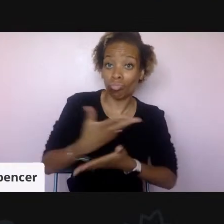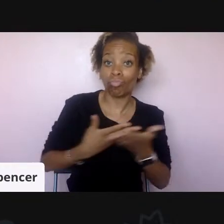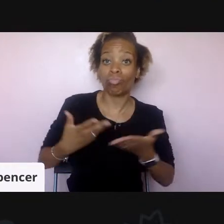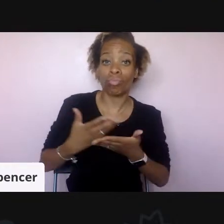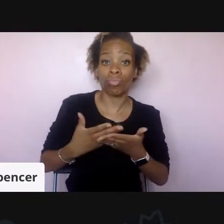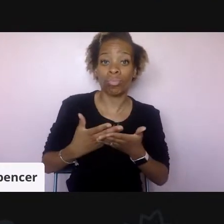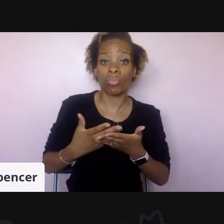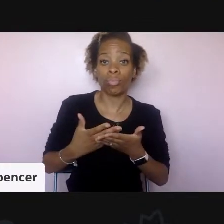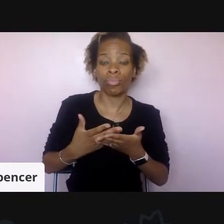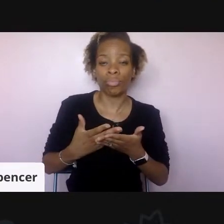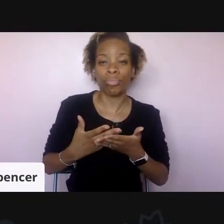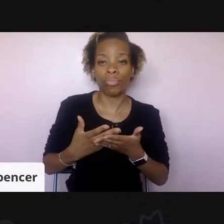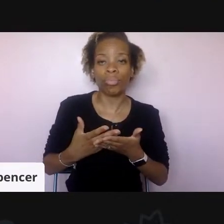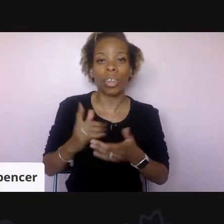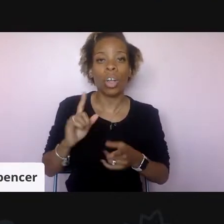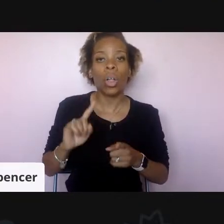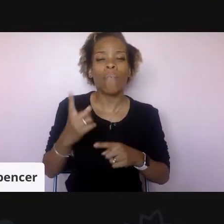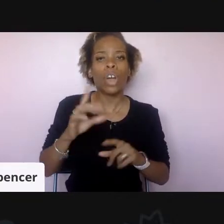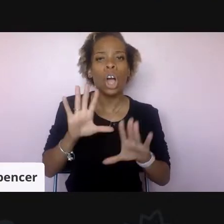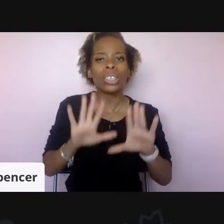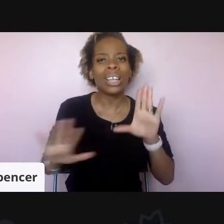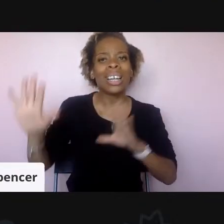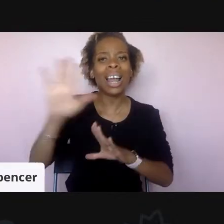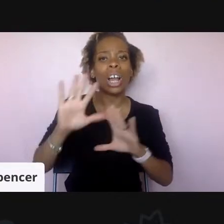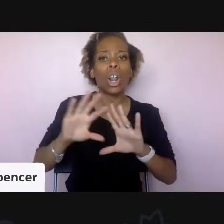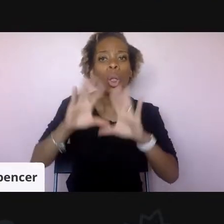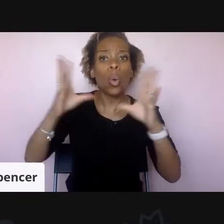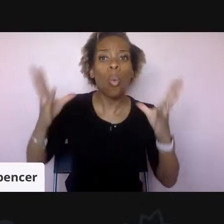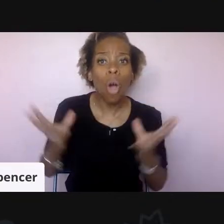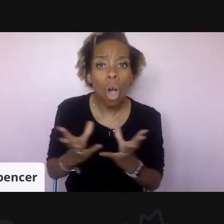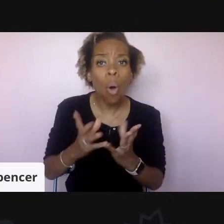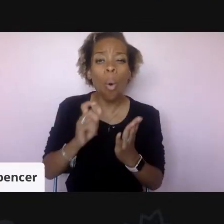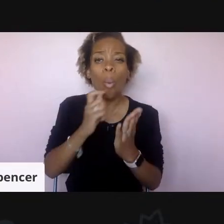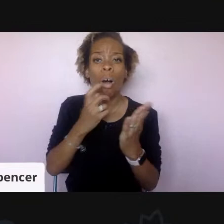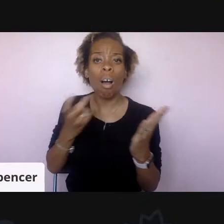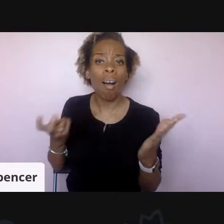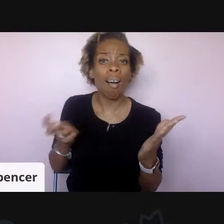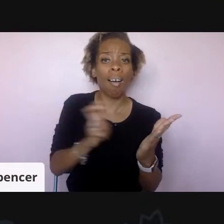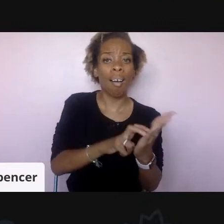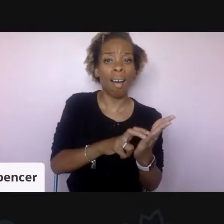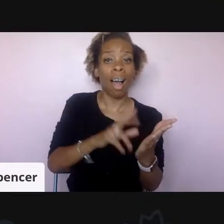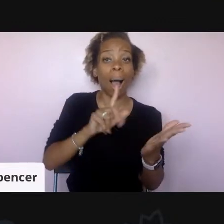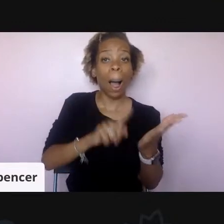the world to put LGBT plus history on the curriculum.